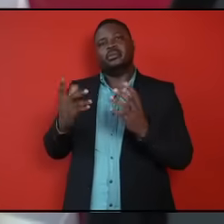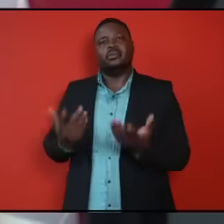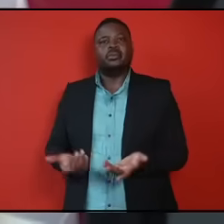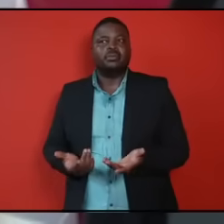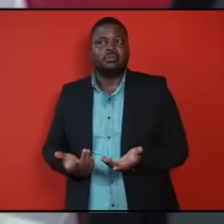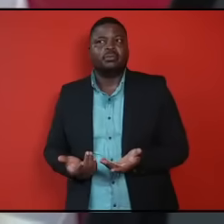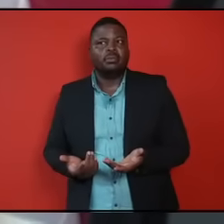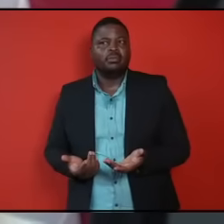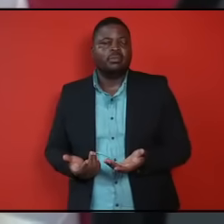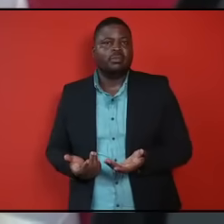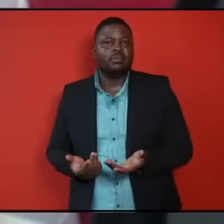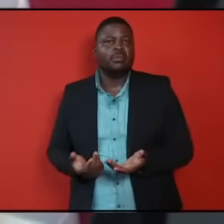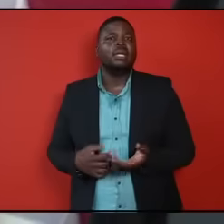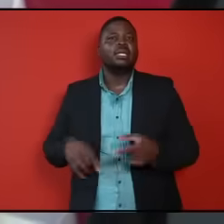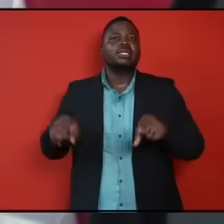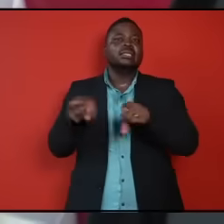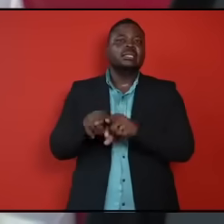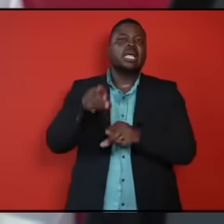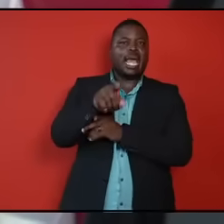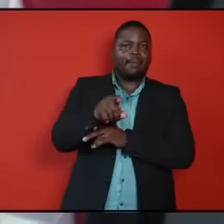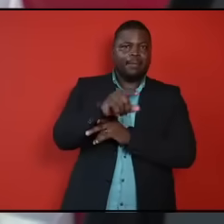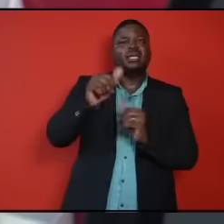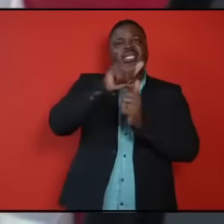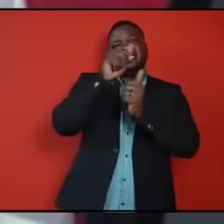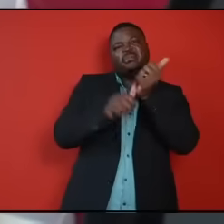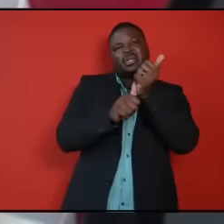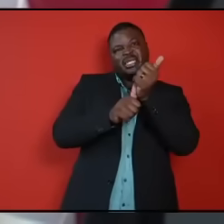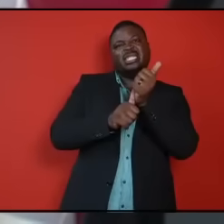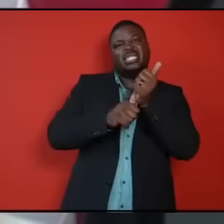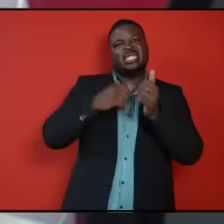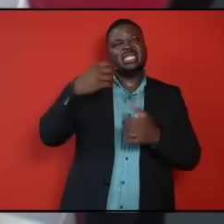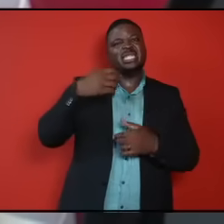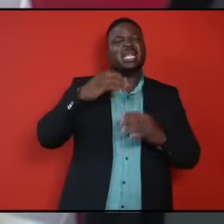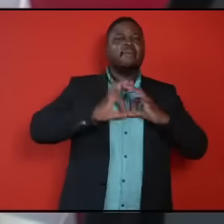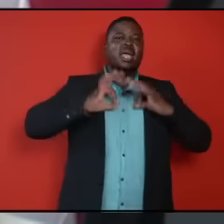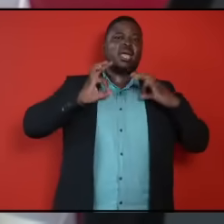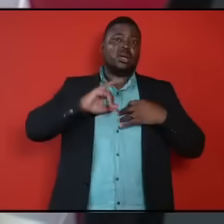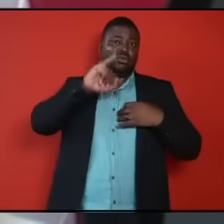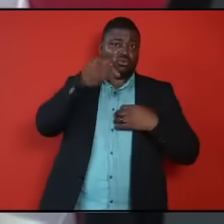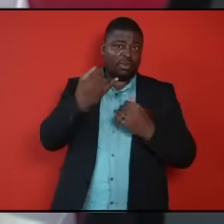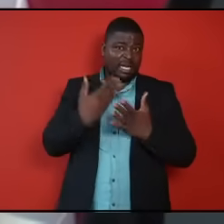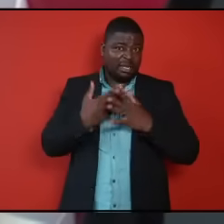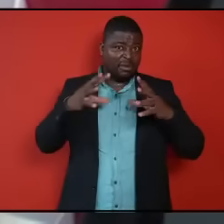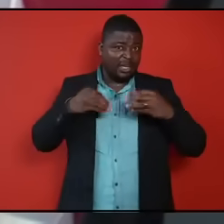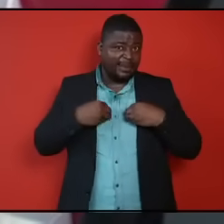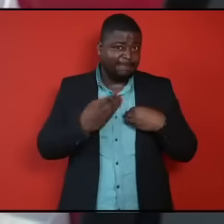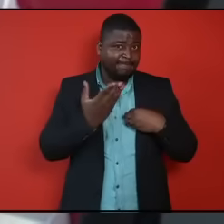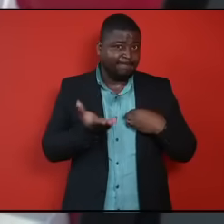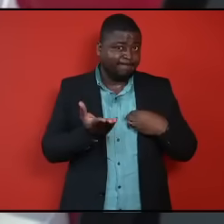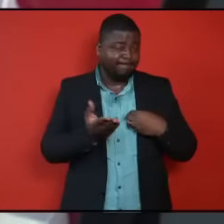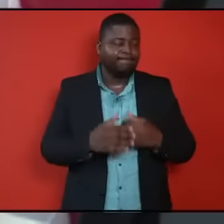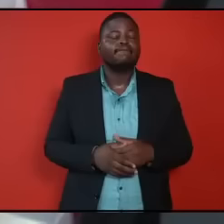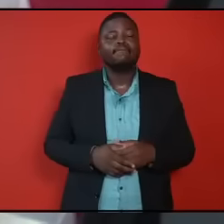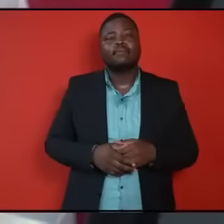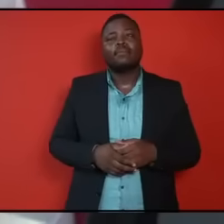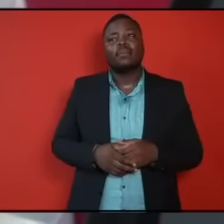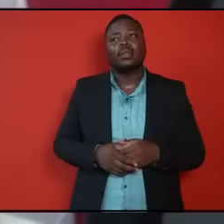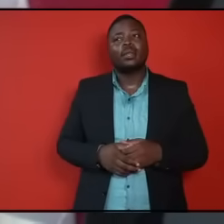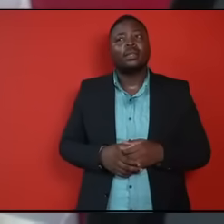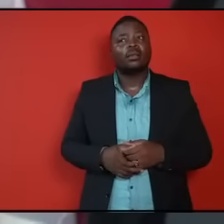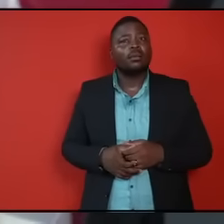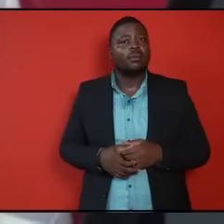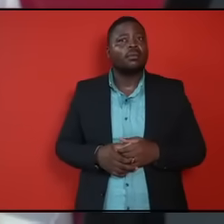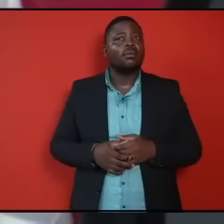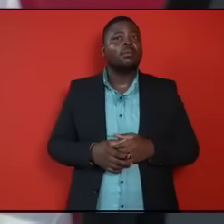the deputy mayor in Joburg just last week. And lastly, you're going to these elections with